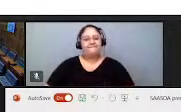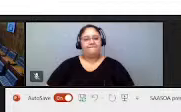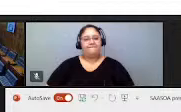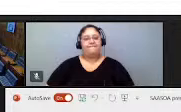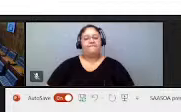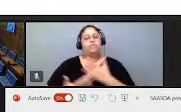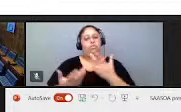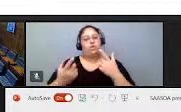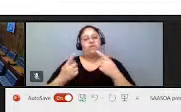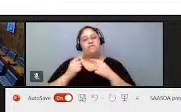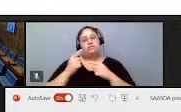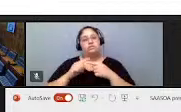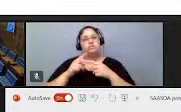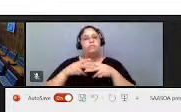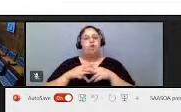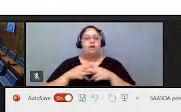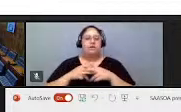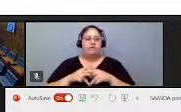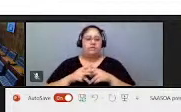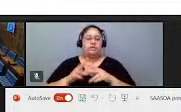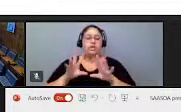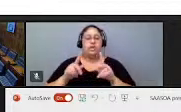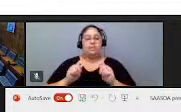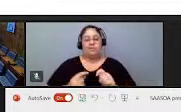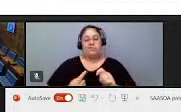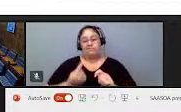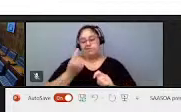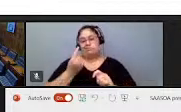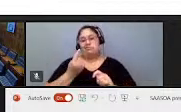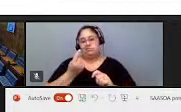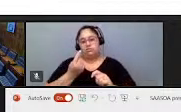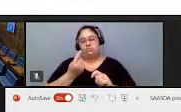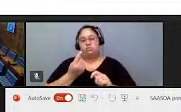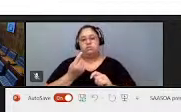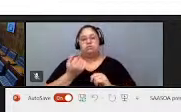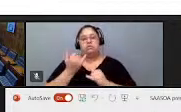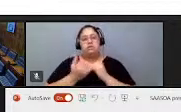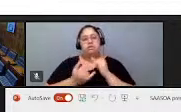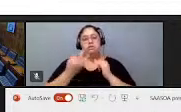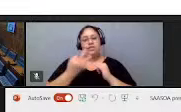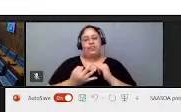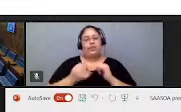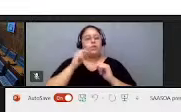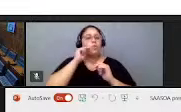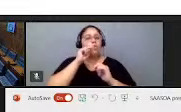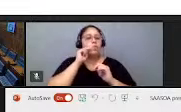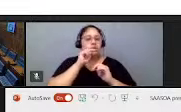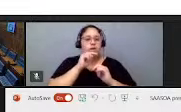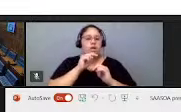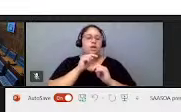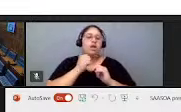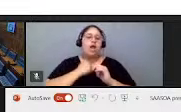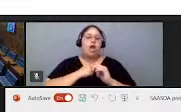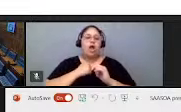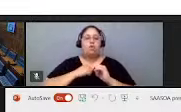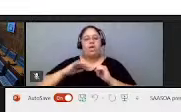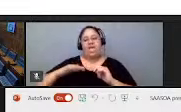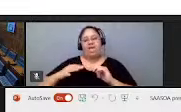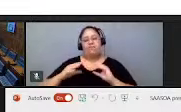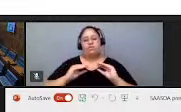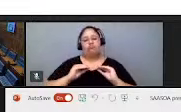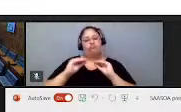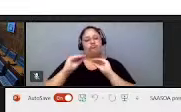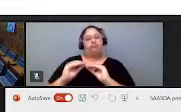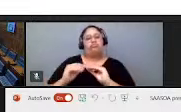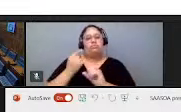productivity what I want to do is in in in C cap toown first um over the last three quarters our um average move per hour has